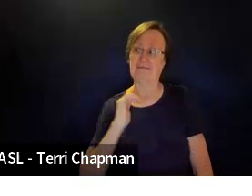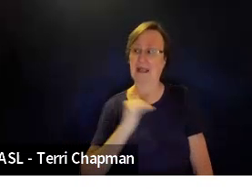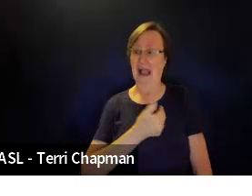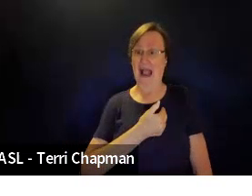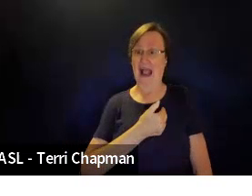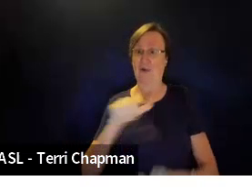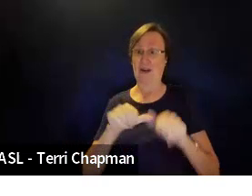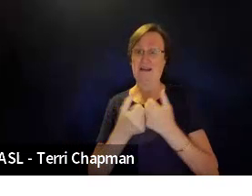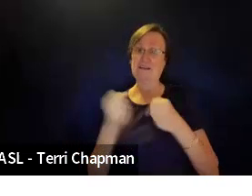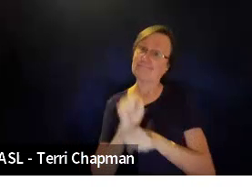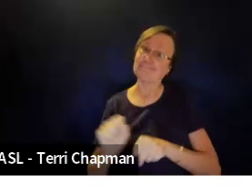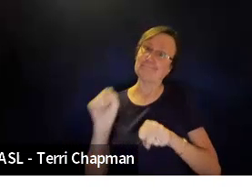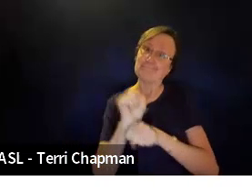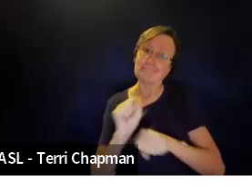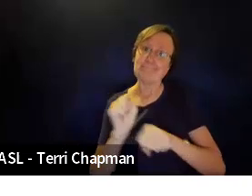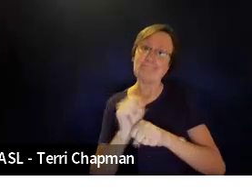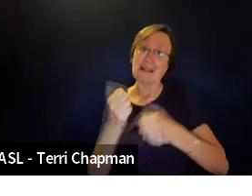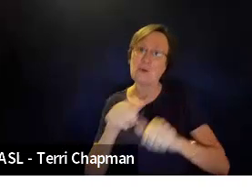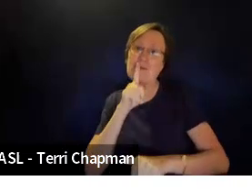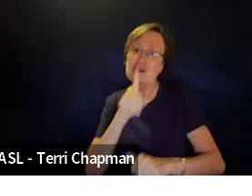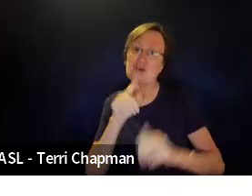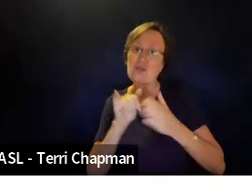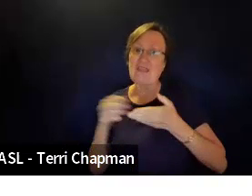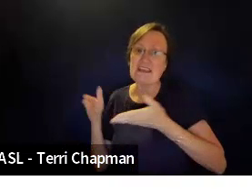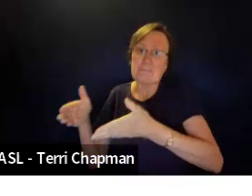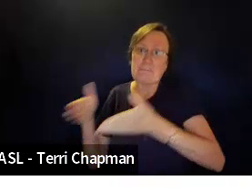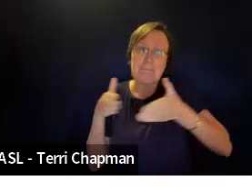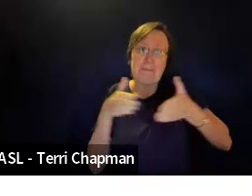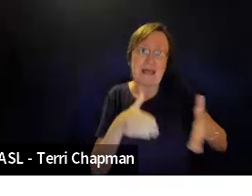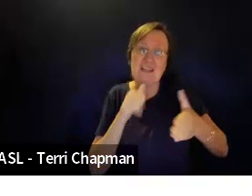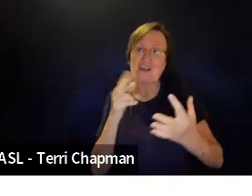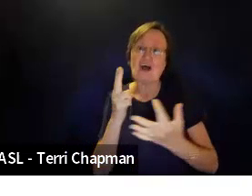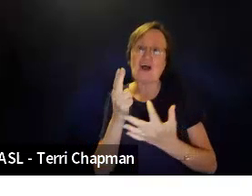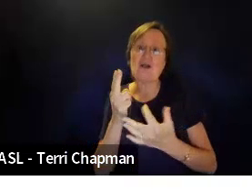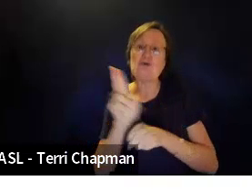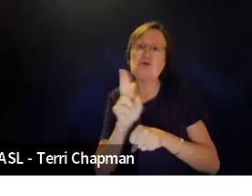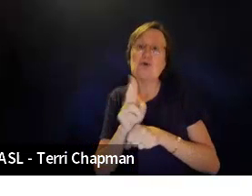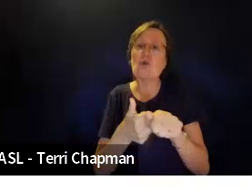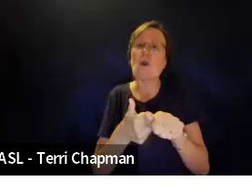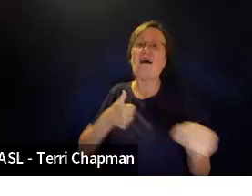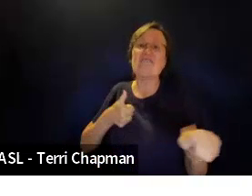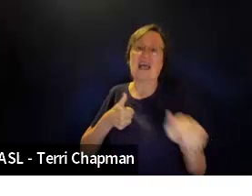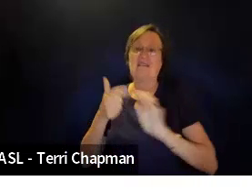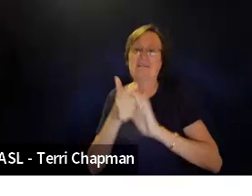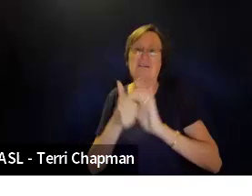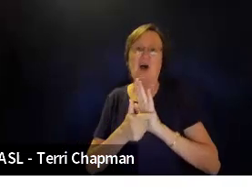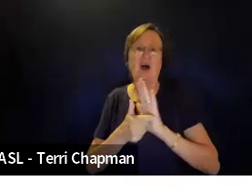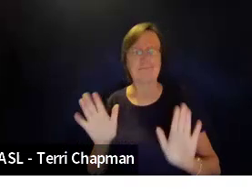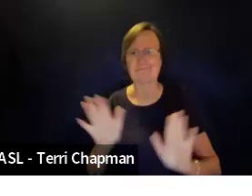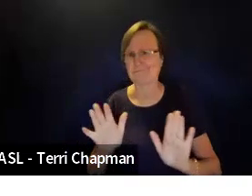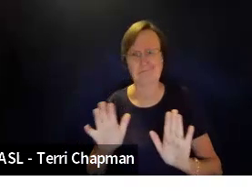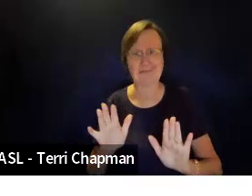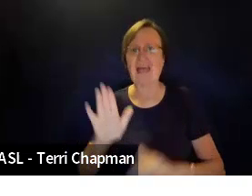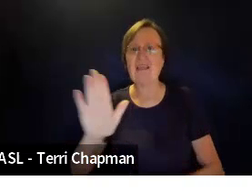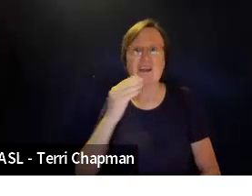these methods are not used to evade the law, that your homes are not rated as